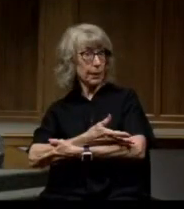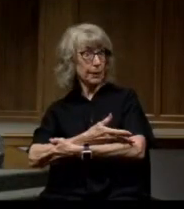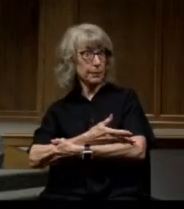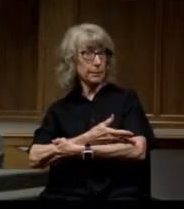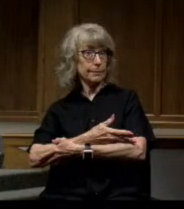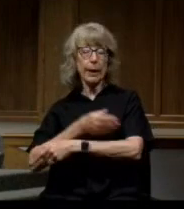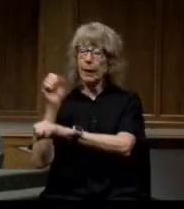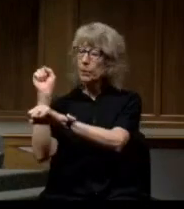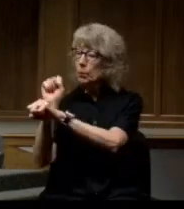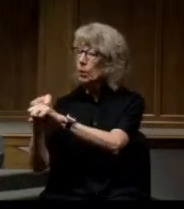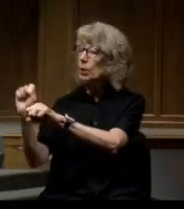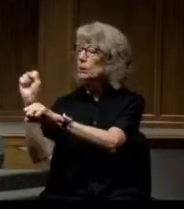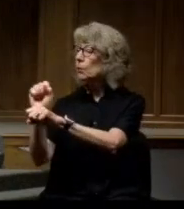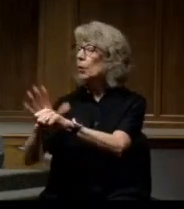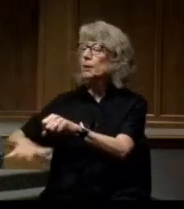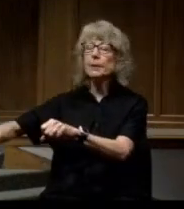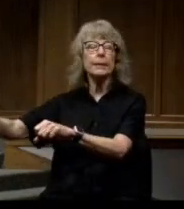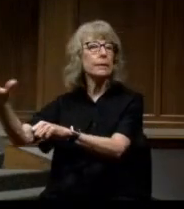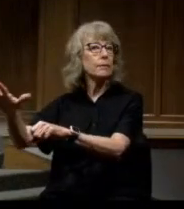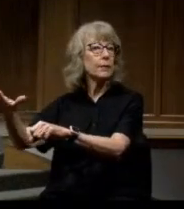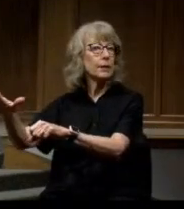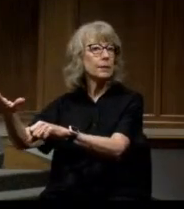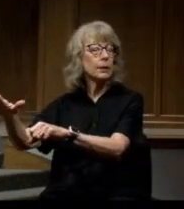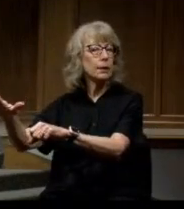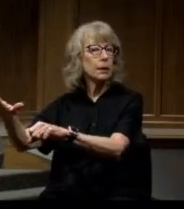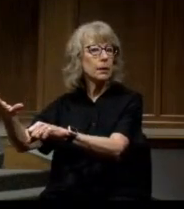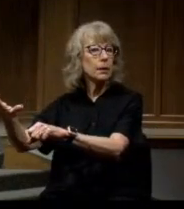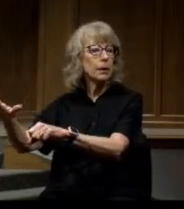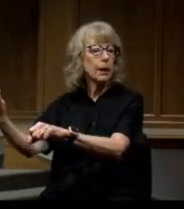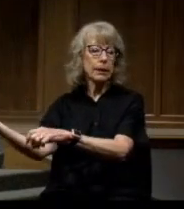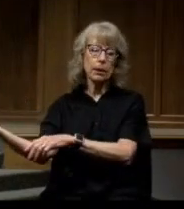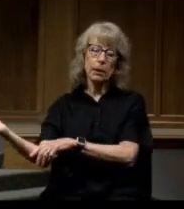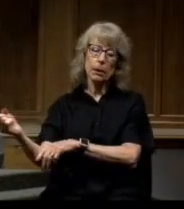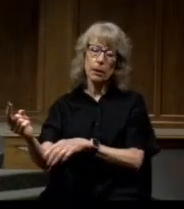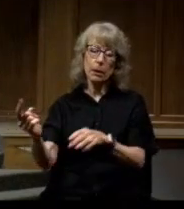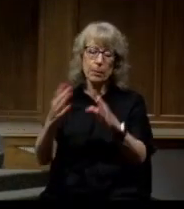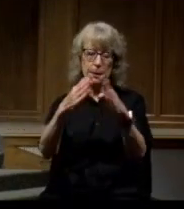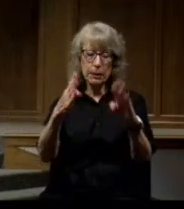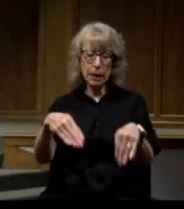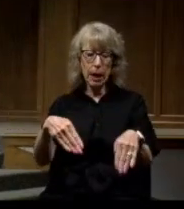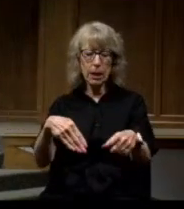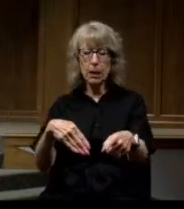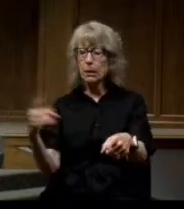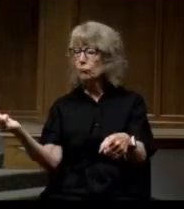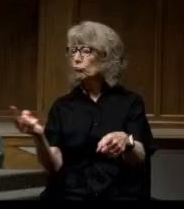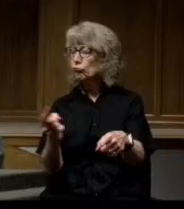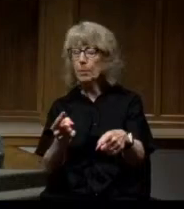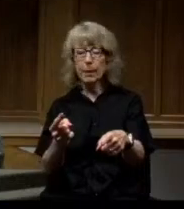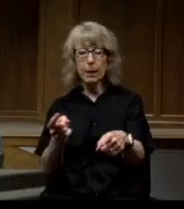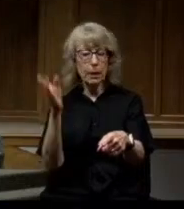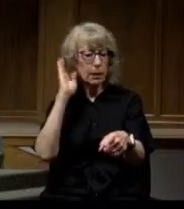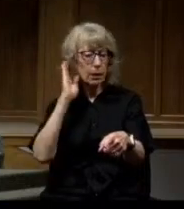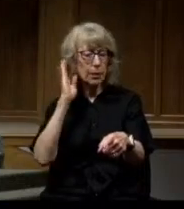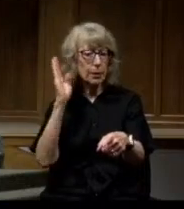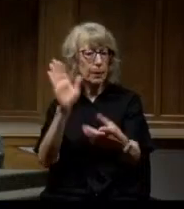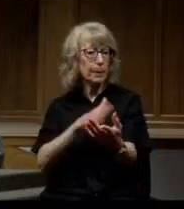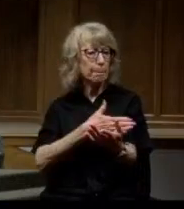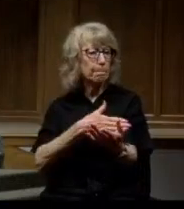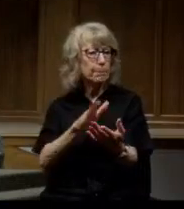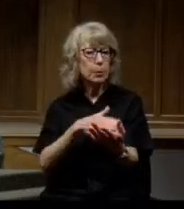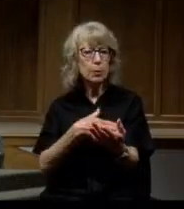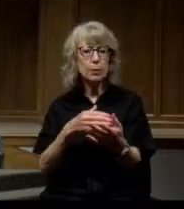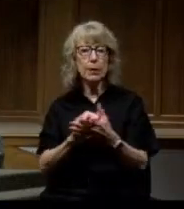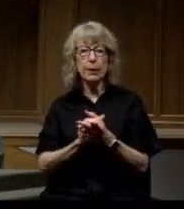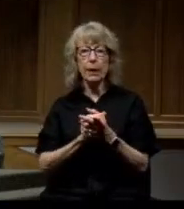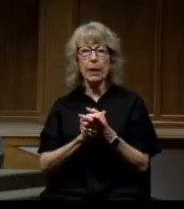the house, he heard the music and the dancing, so he called one of the servants and asked him what was going on. "Your brother's come," he replied,